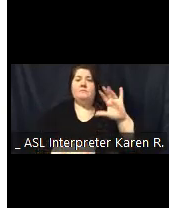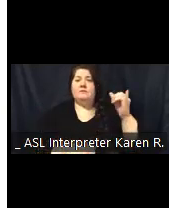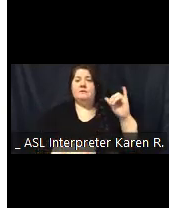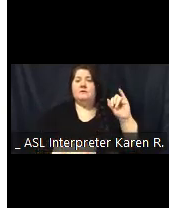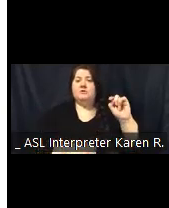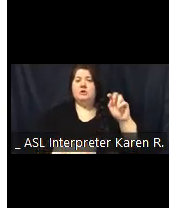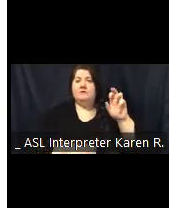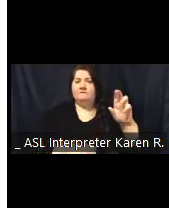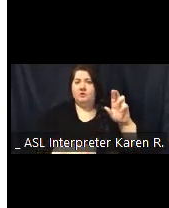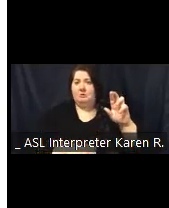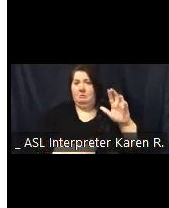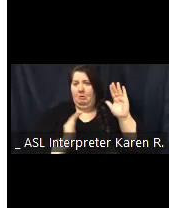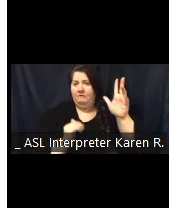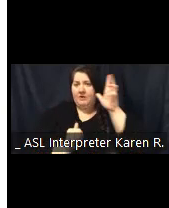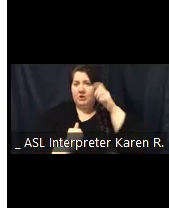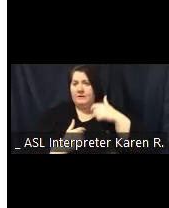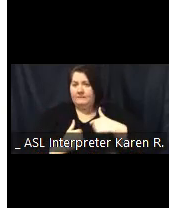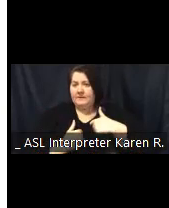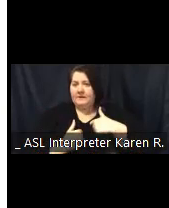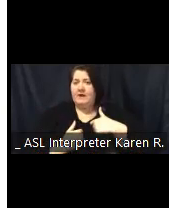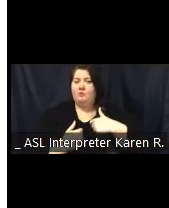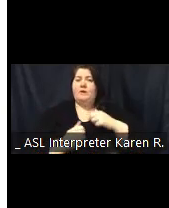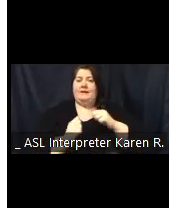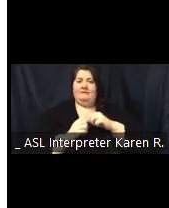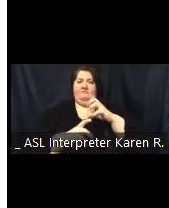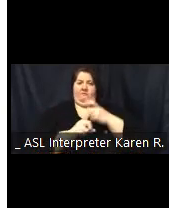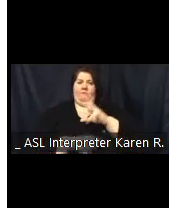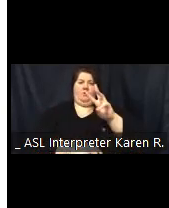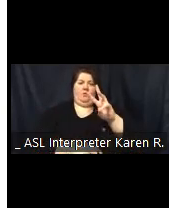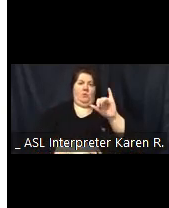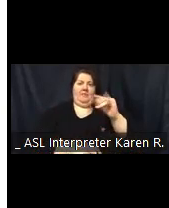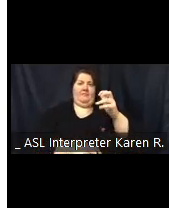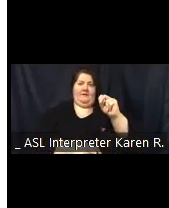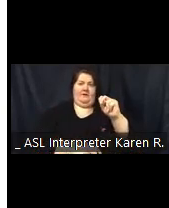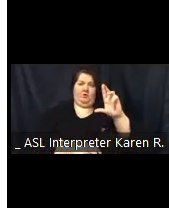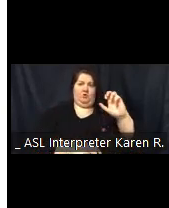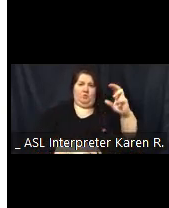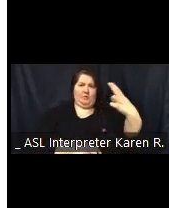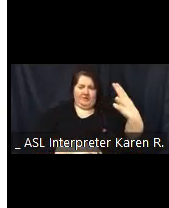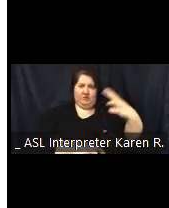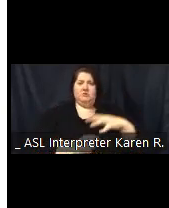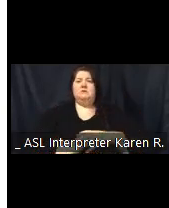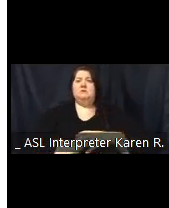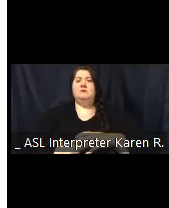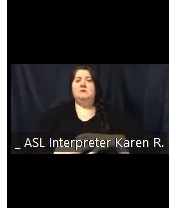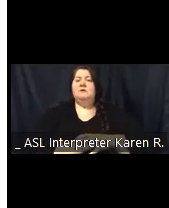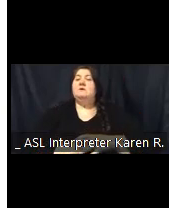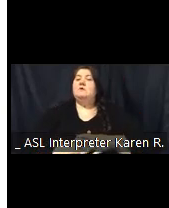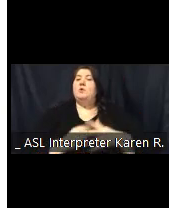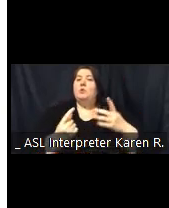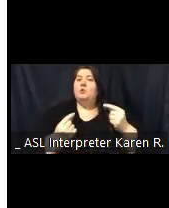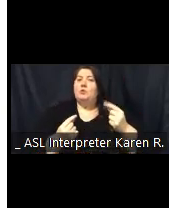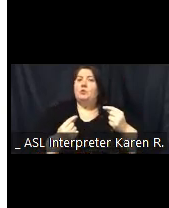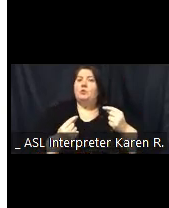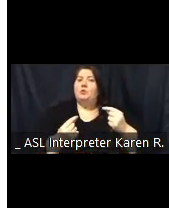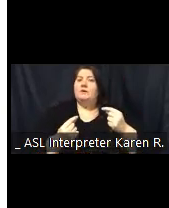Hopefully you guys can hear me from Within Reach, and I can talk about the proportion method a little bit. So it was something that